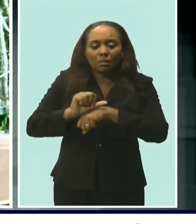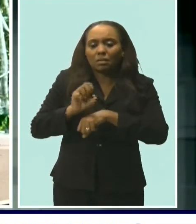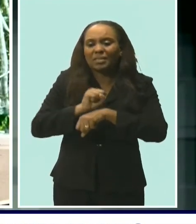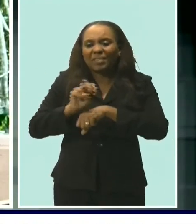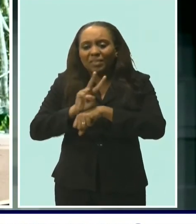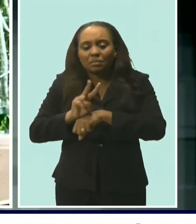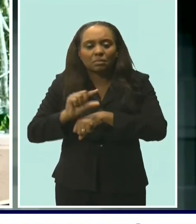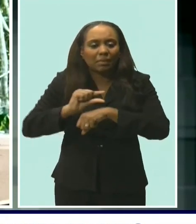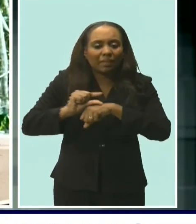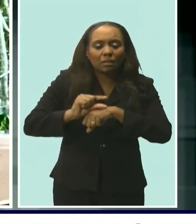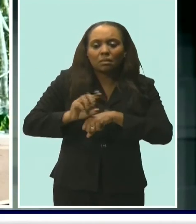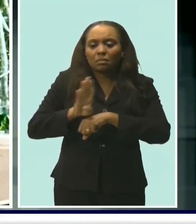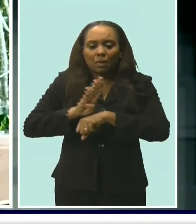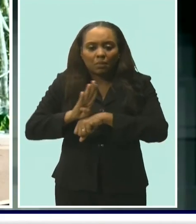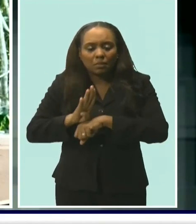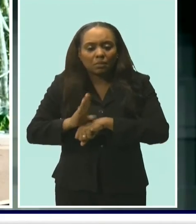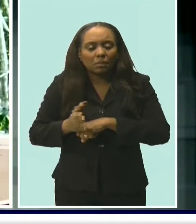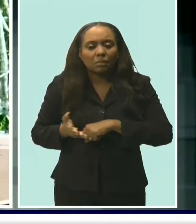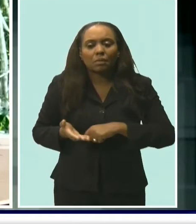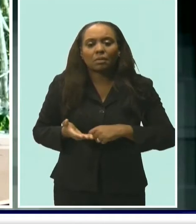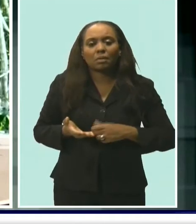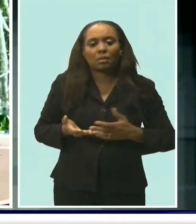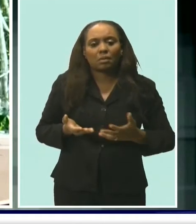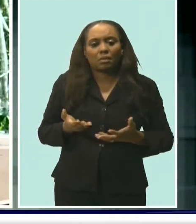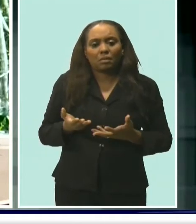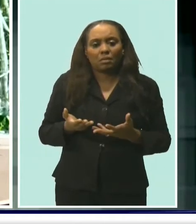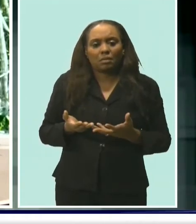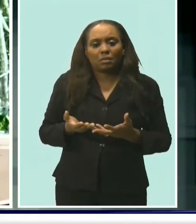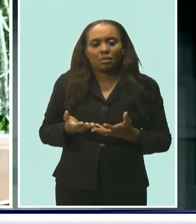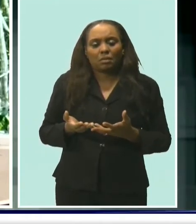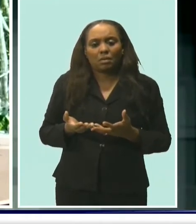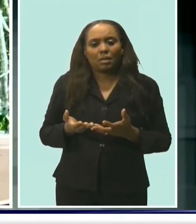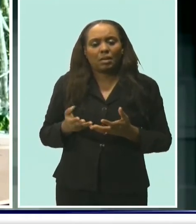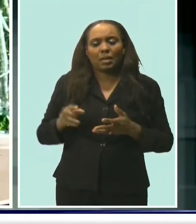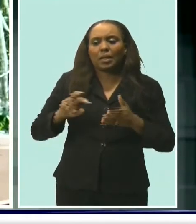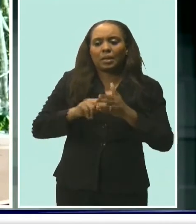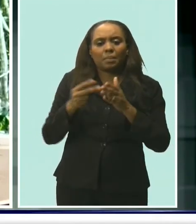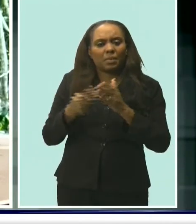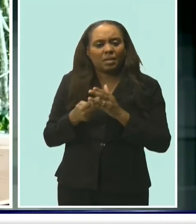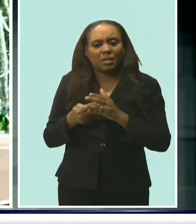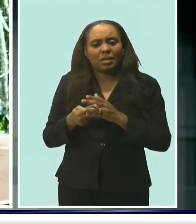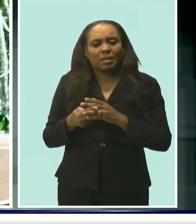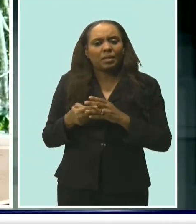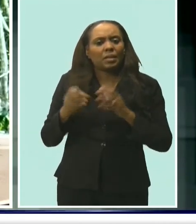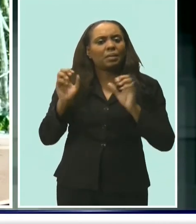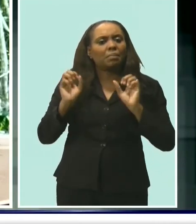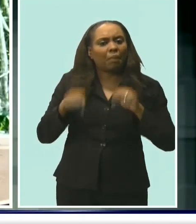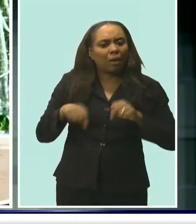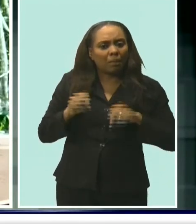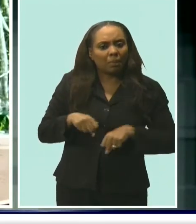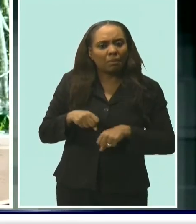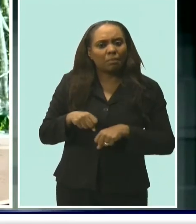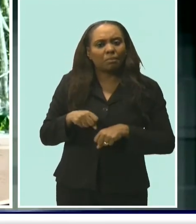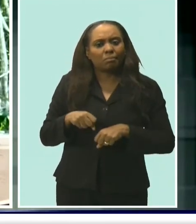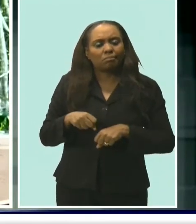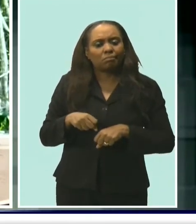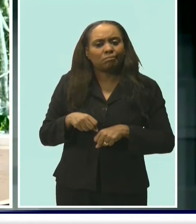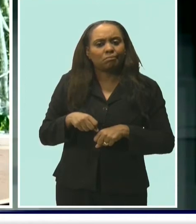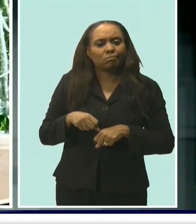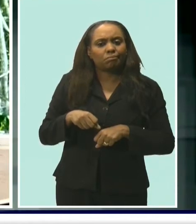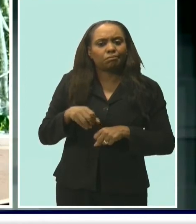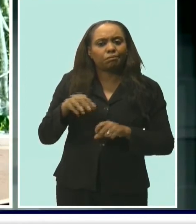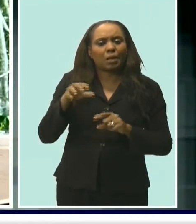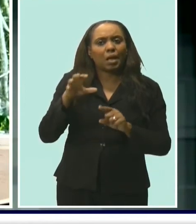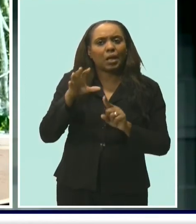Vincent, to Grenada, and not at some point have some level of exposure. And part of the difficulty is, and the population is asking, well,